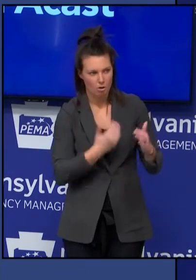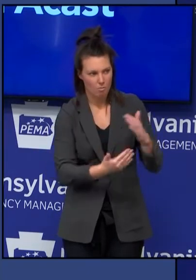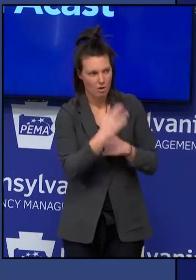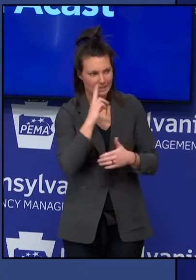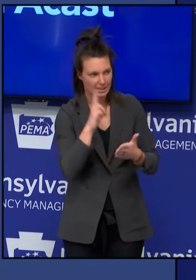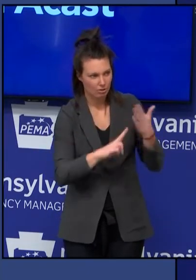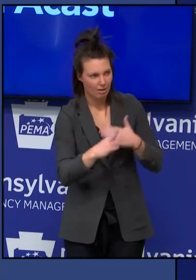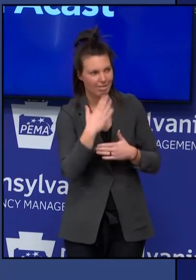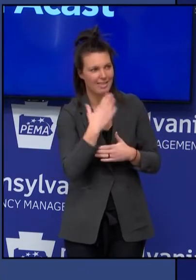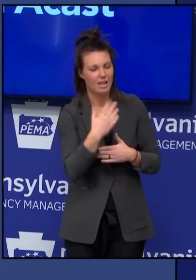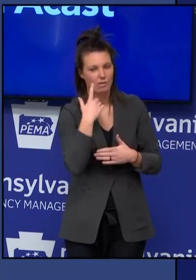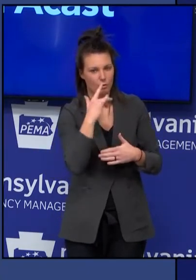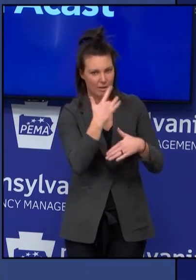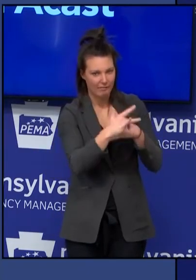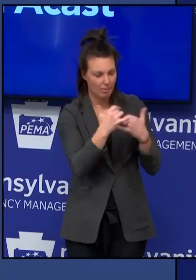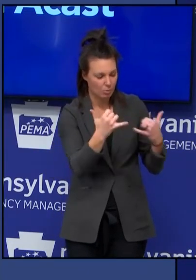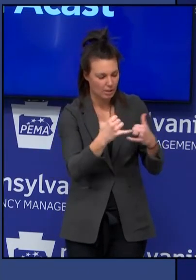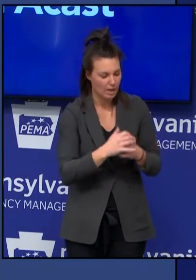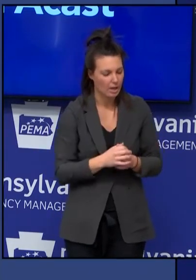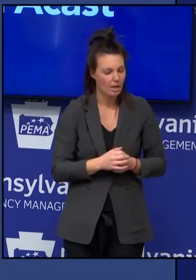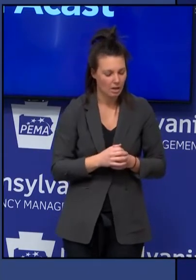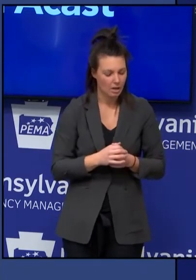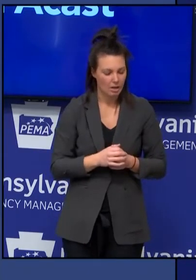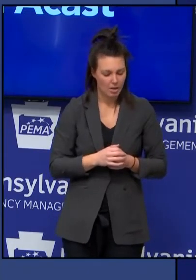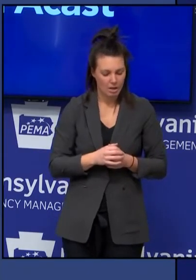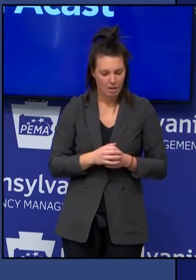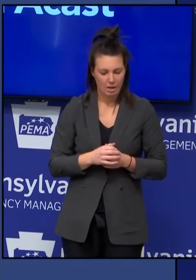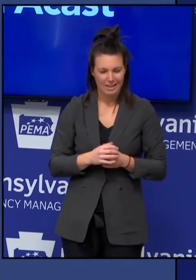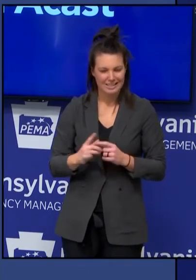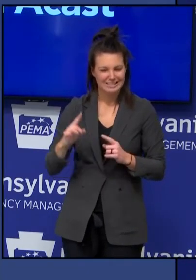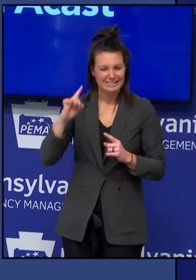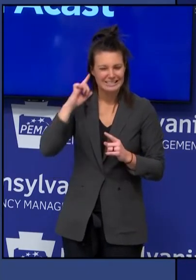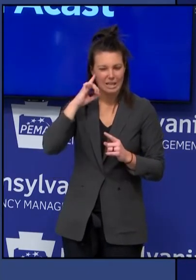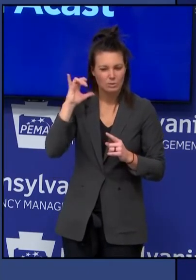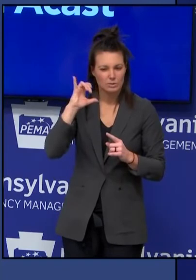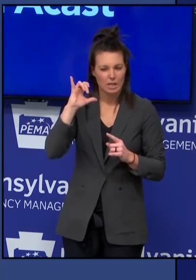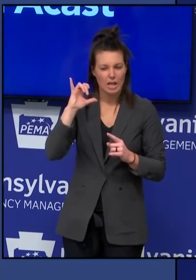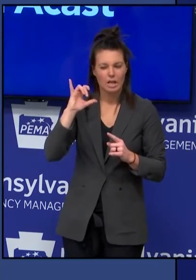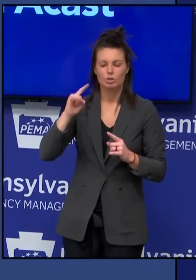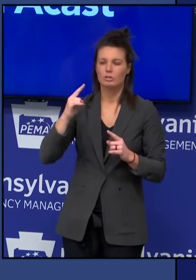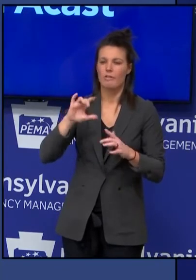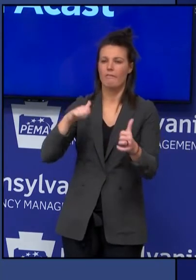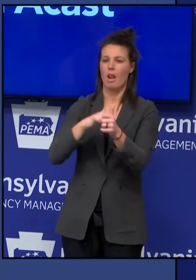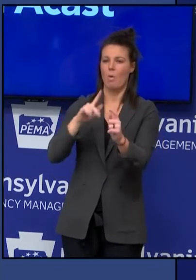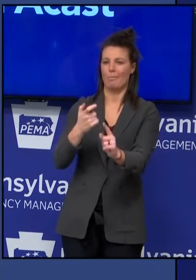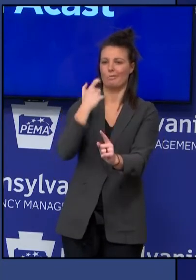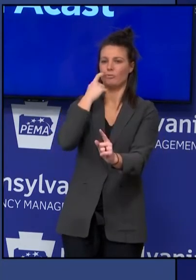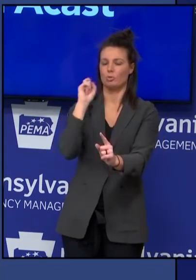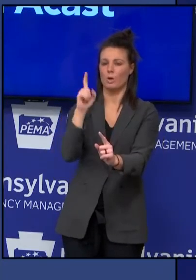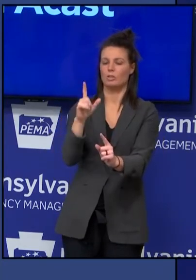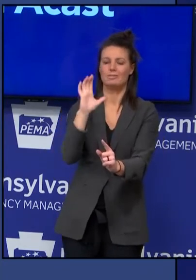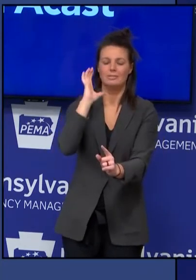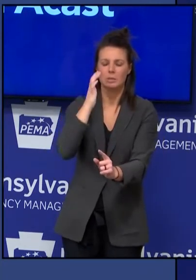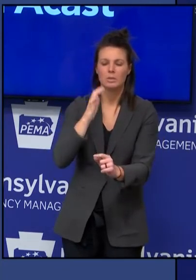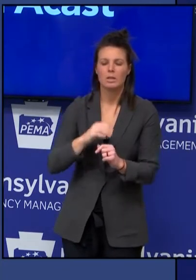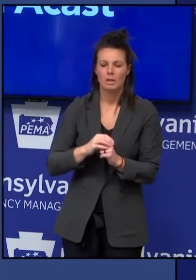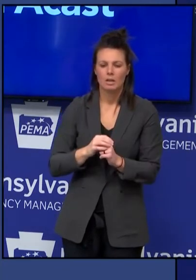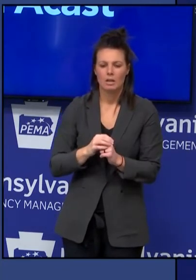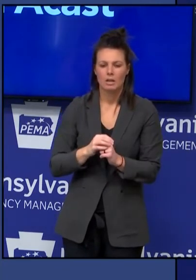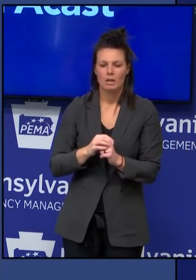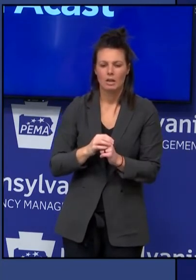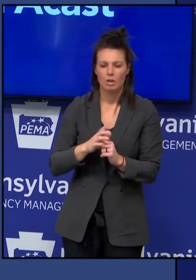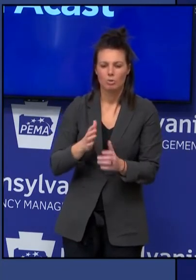Secretary. Thank you for being available today. Yeah. So it sounds like, just to follow up on the last question, it sounds as though that